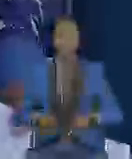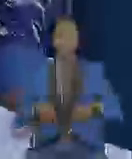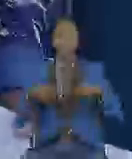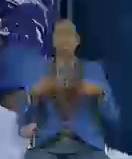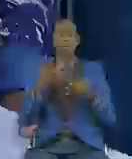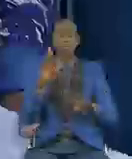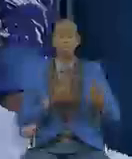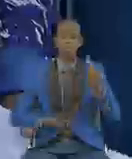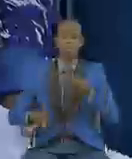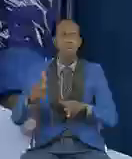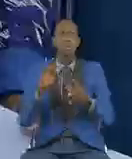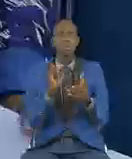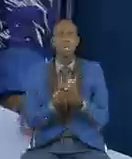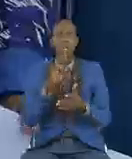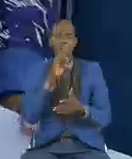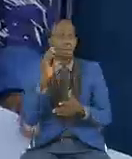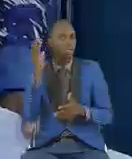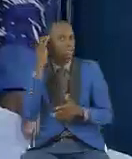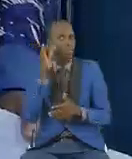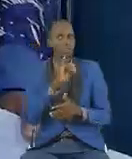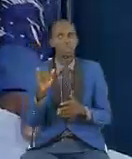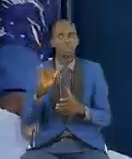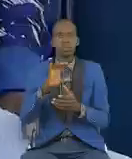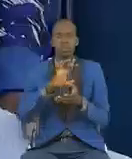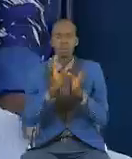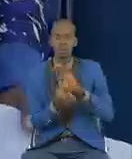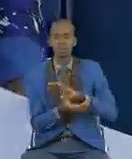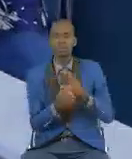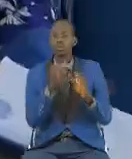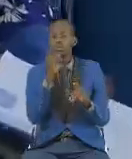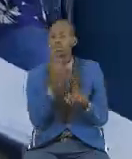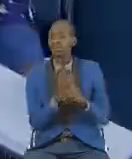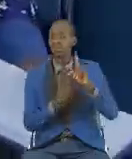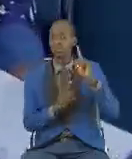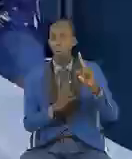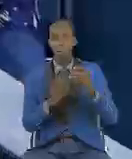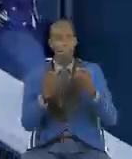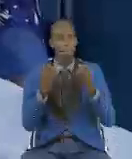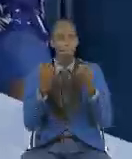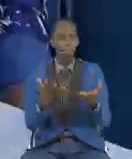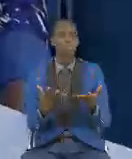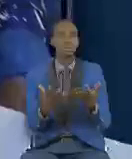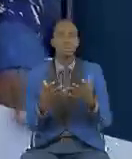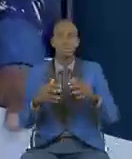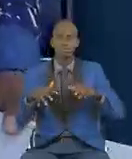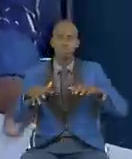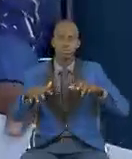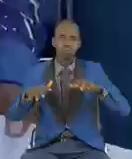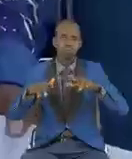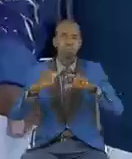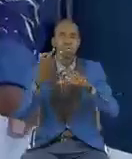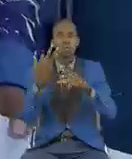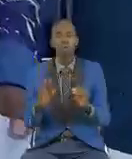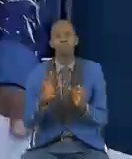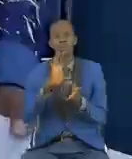people that are hearing? Conversions, not just one, many, multitudes of conversions